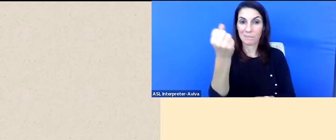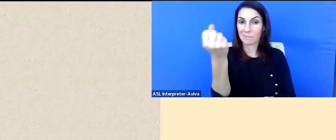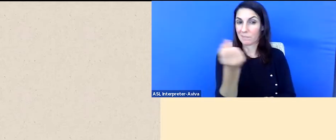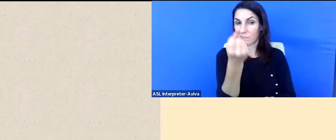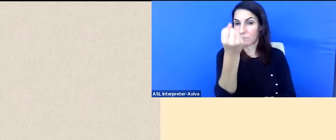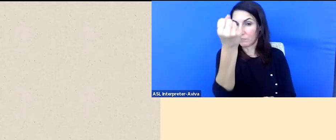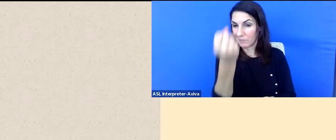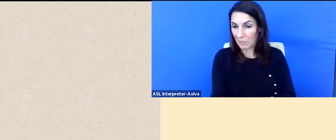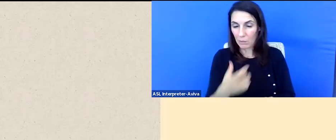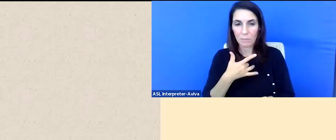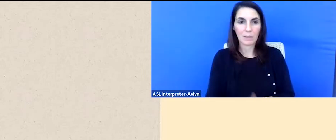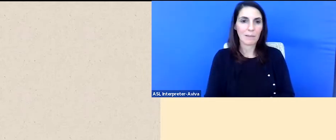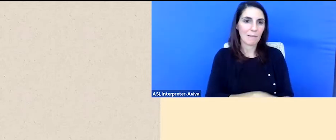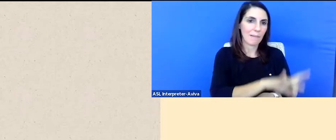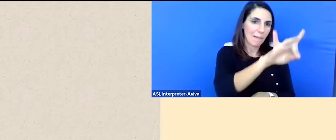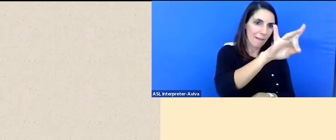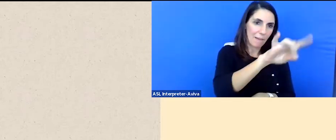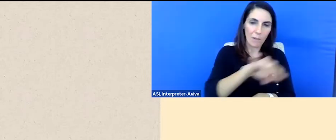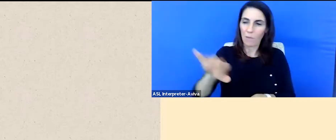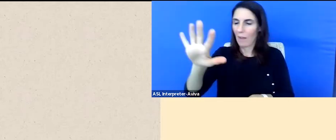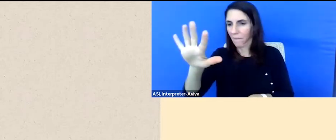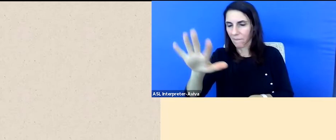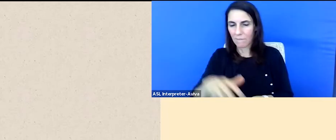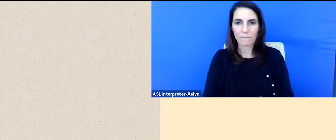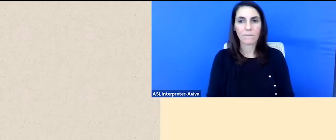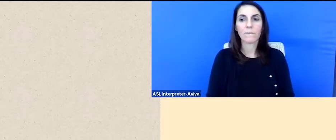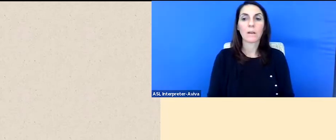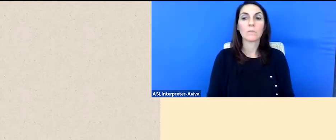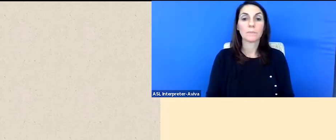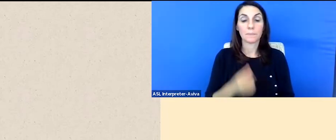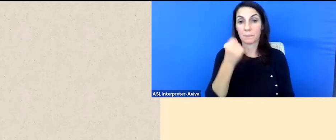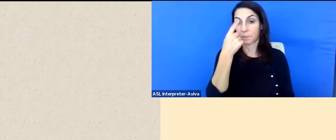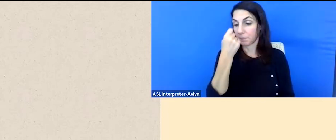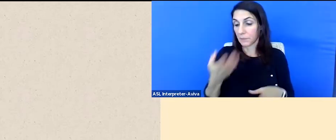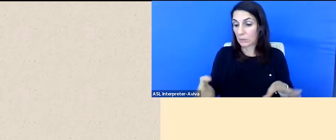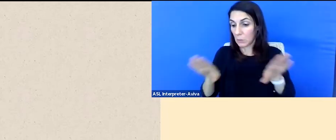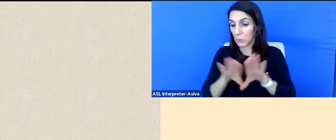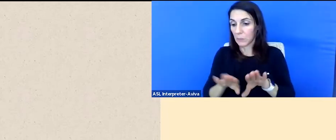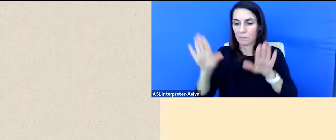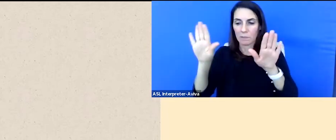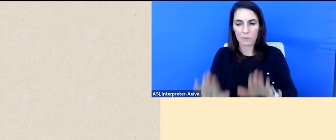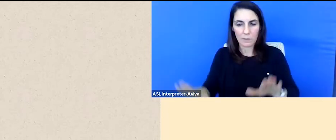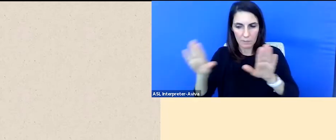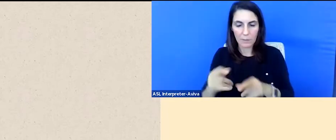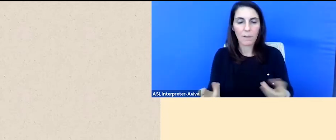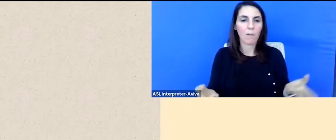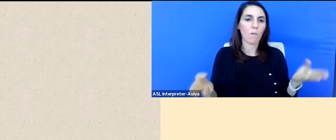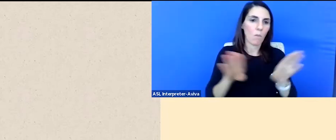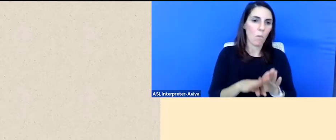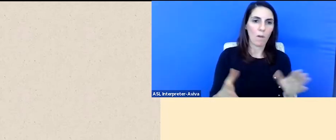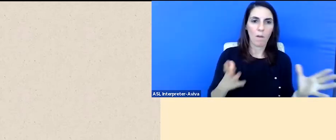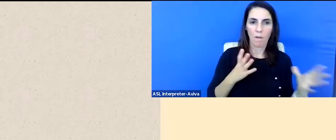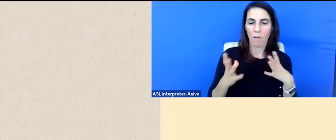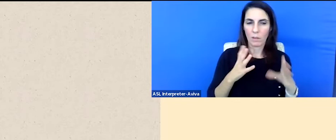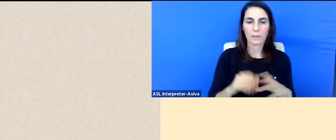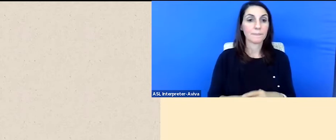from 8 a.m. to 5 p.m. So we're closed on Sundays and holidays. Now, if there